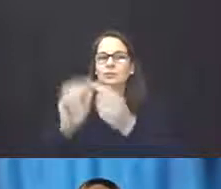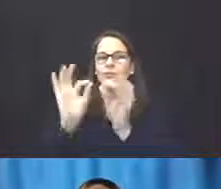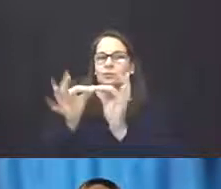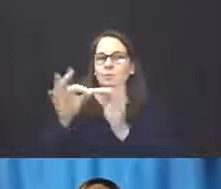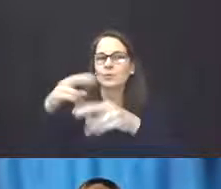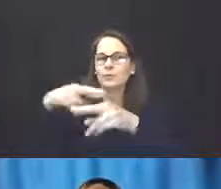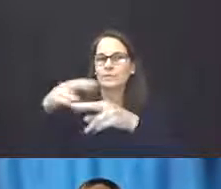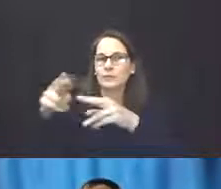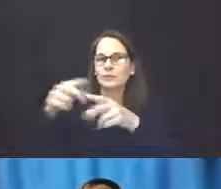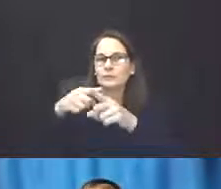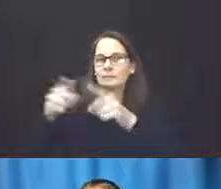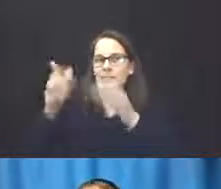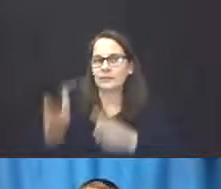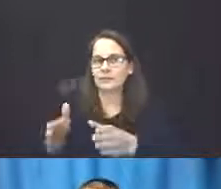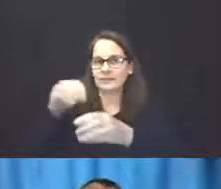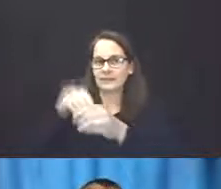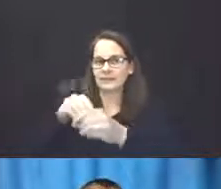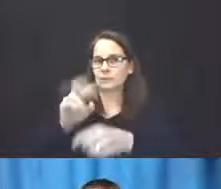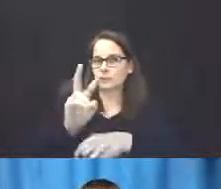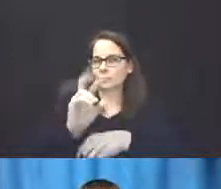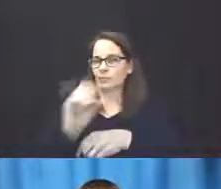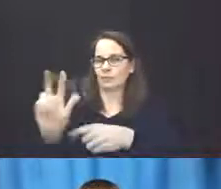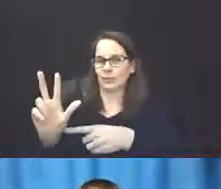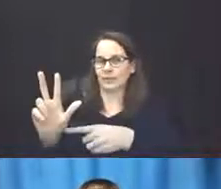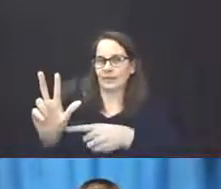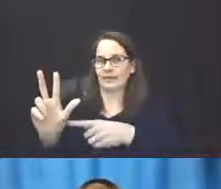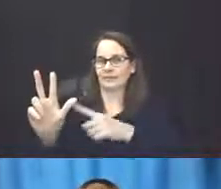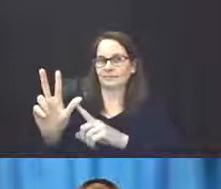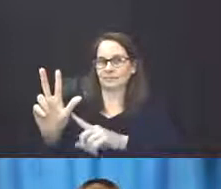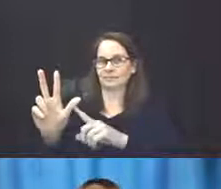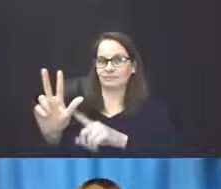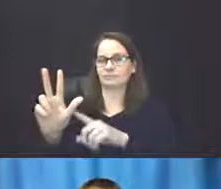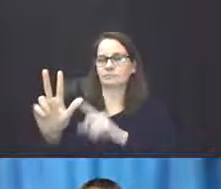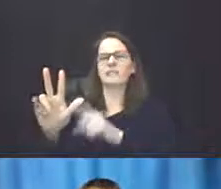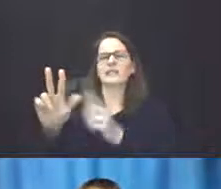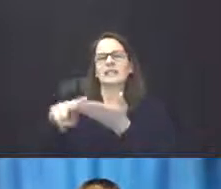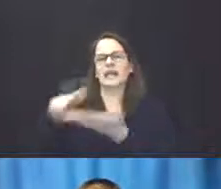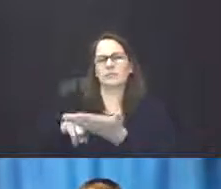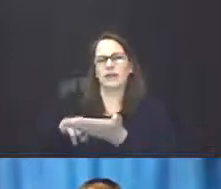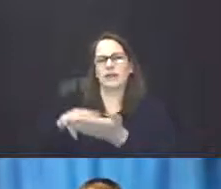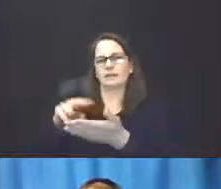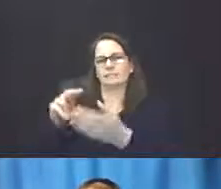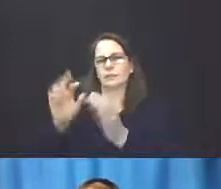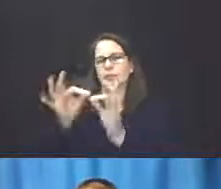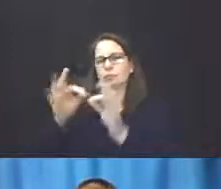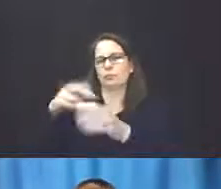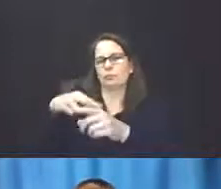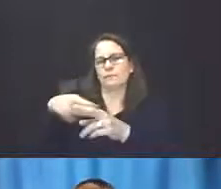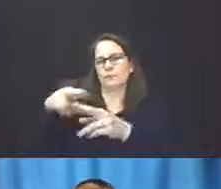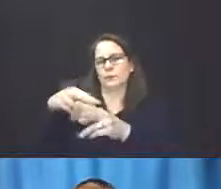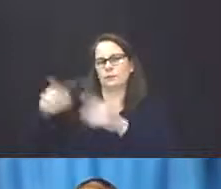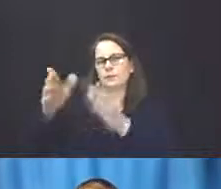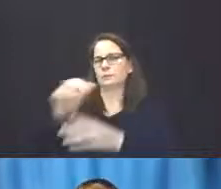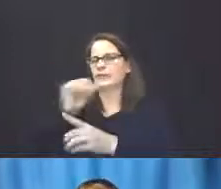was actually changed to interpreter referral specialist, and that was in 2003. And that was